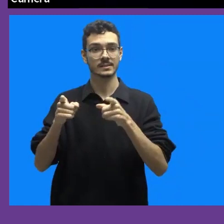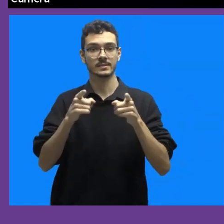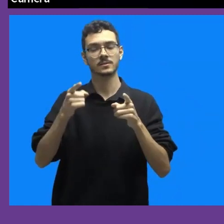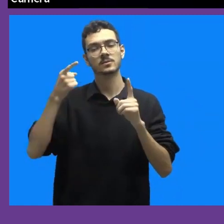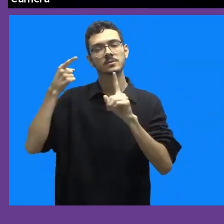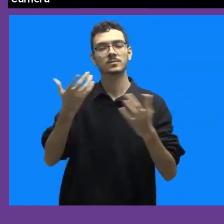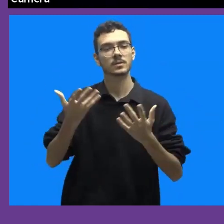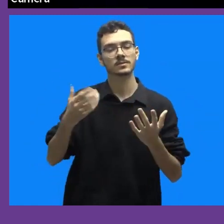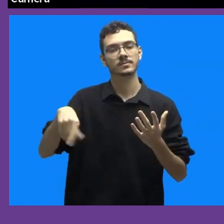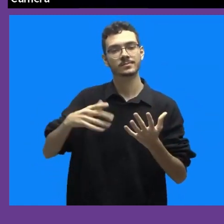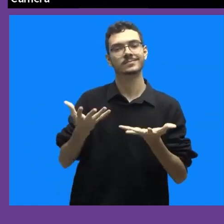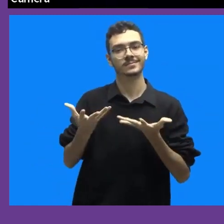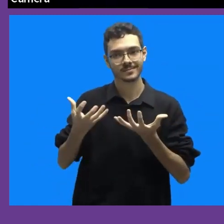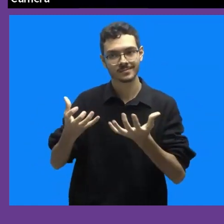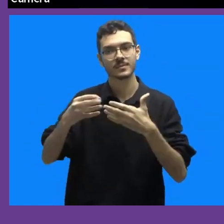our campuses.